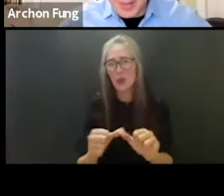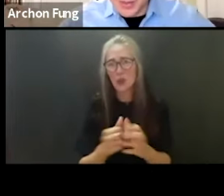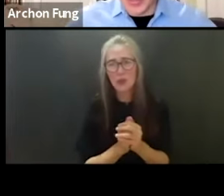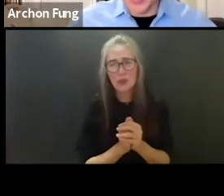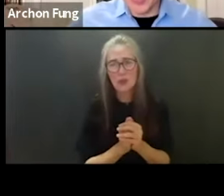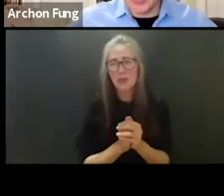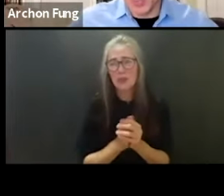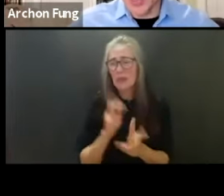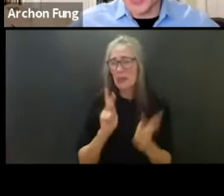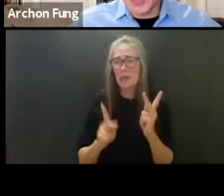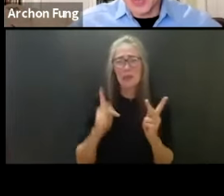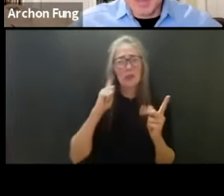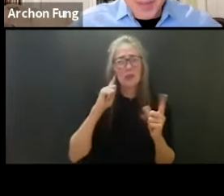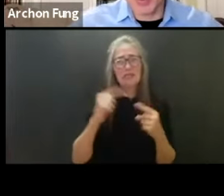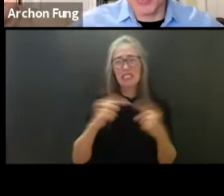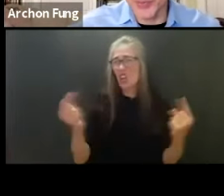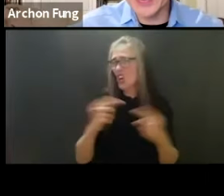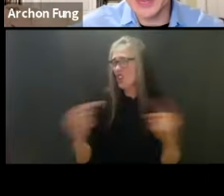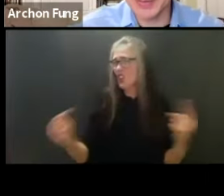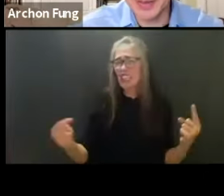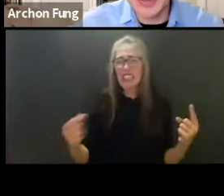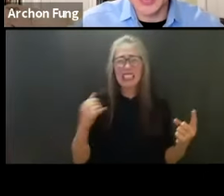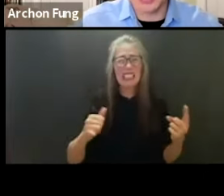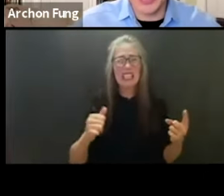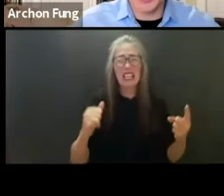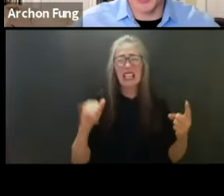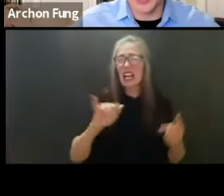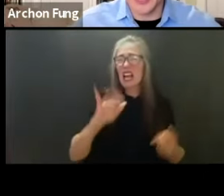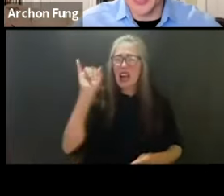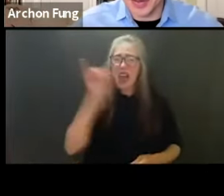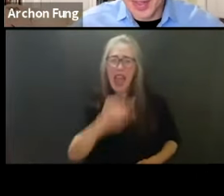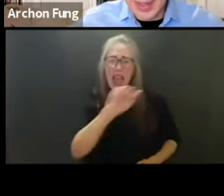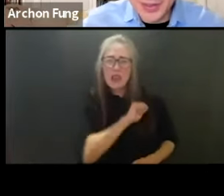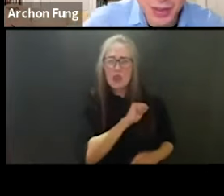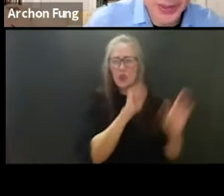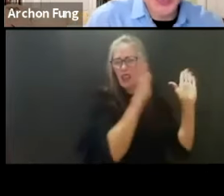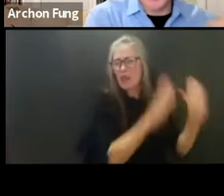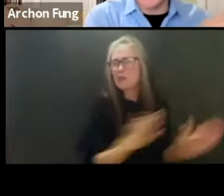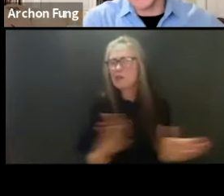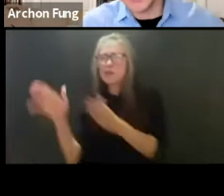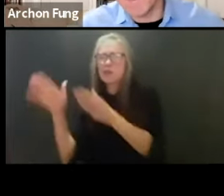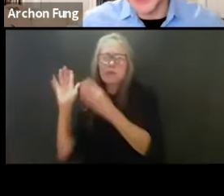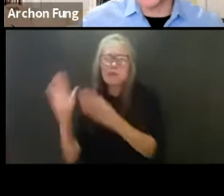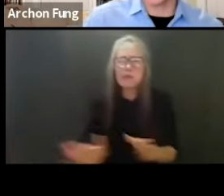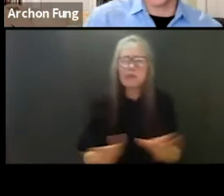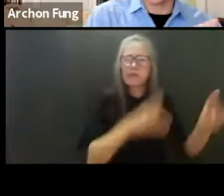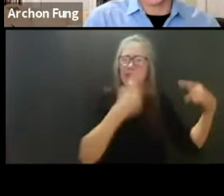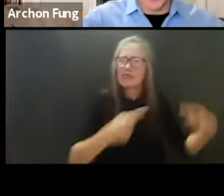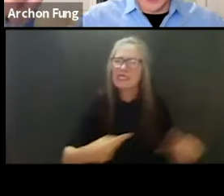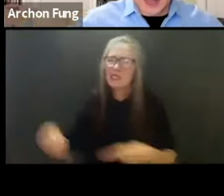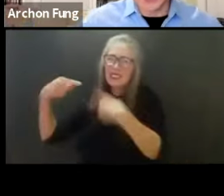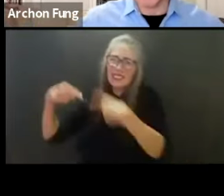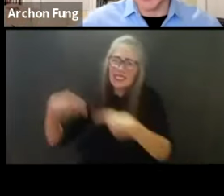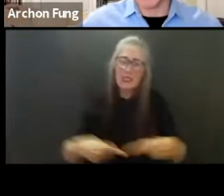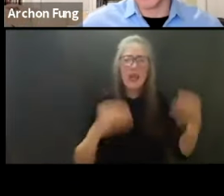debate is very, very wide. People really, really disagree with one another. And so we see these kind of big swings